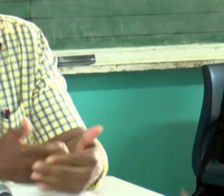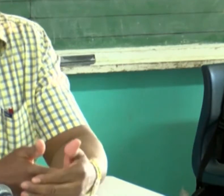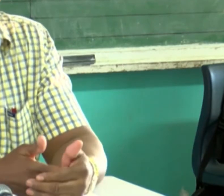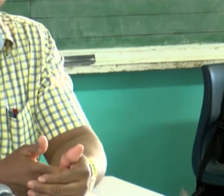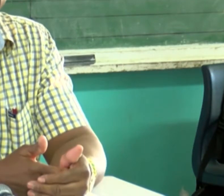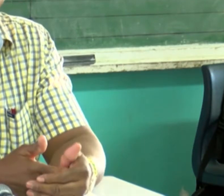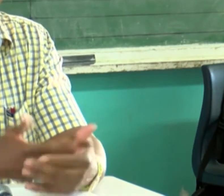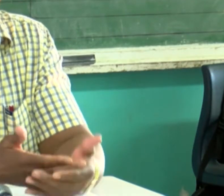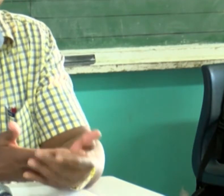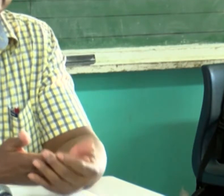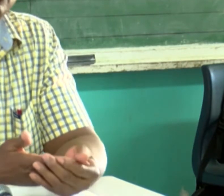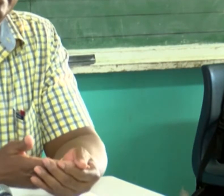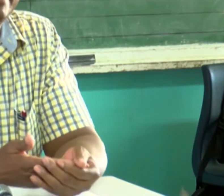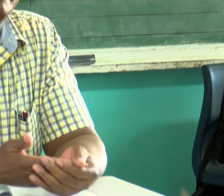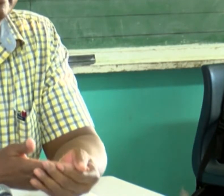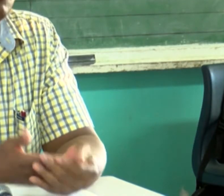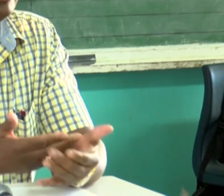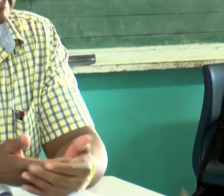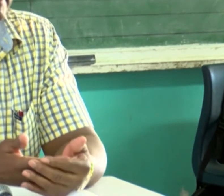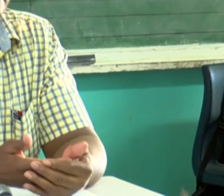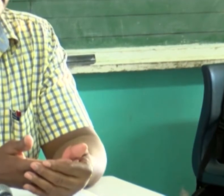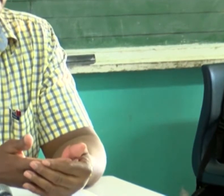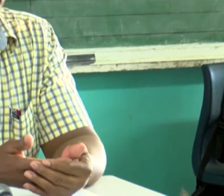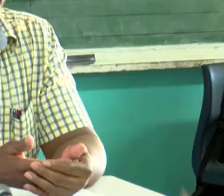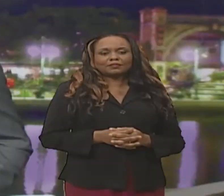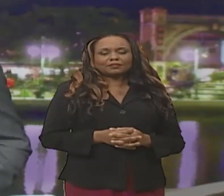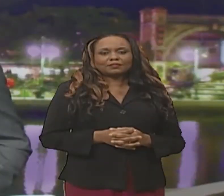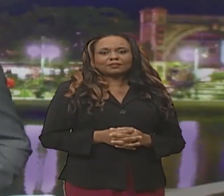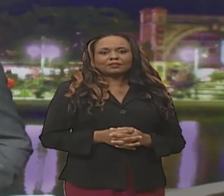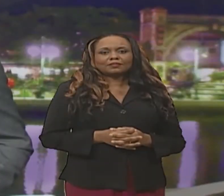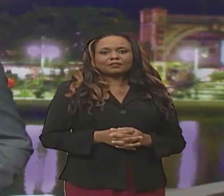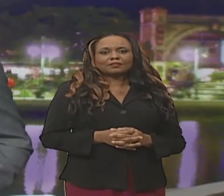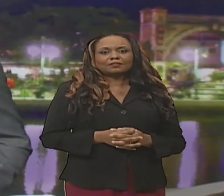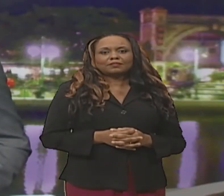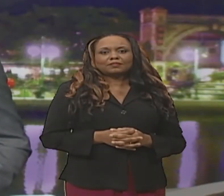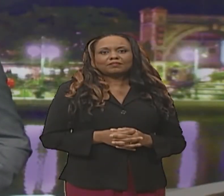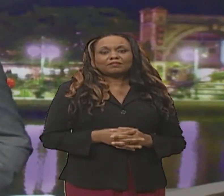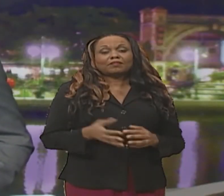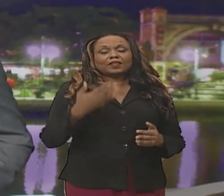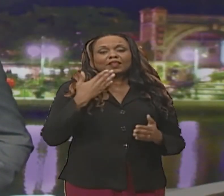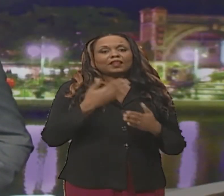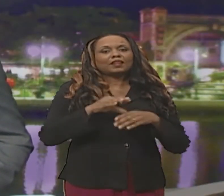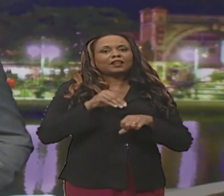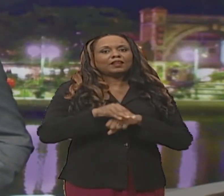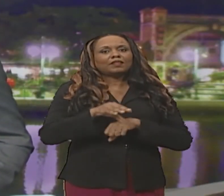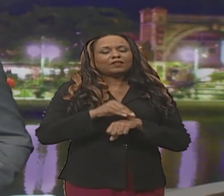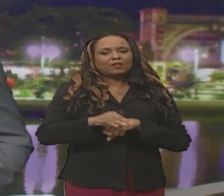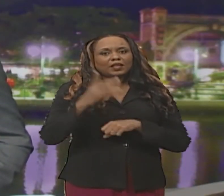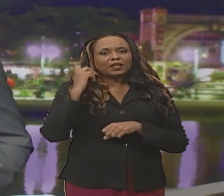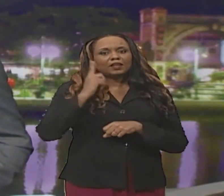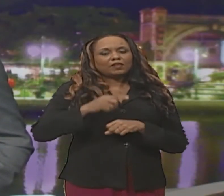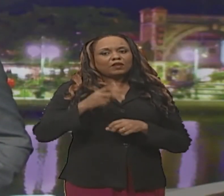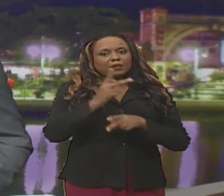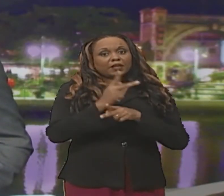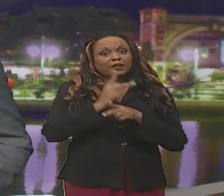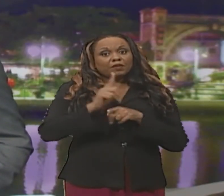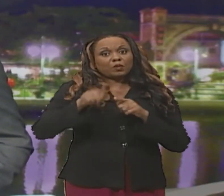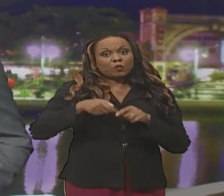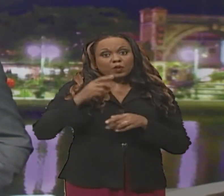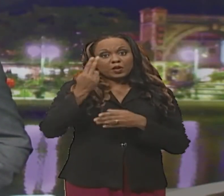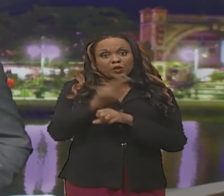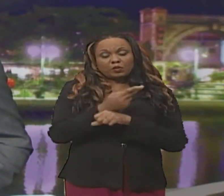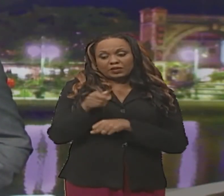and proper location, then you can look at that money or check it. Sound advice. But the Barbados Academy of Martial Arts is